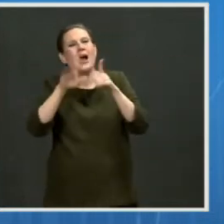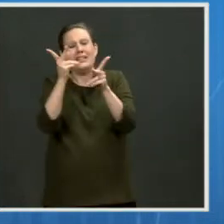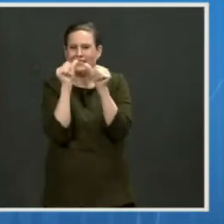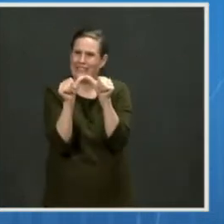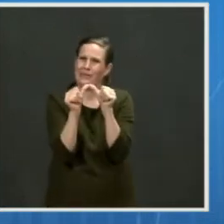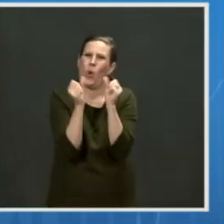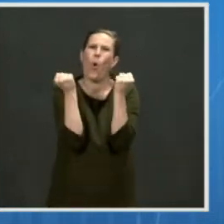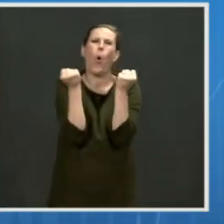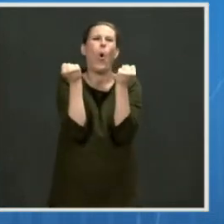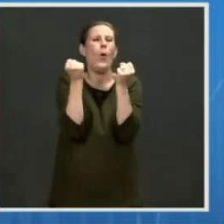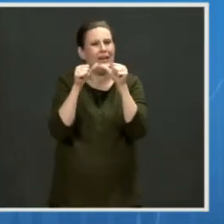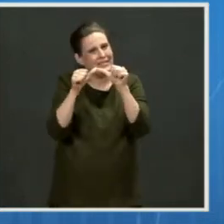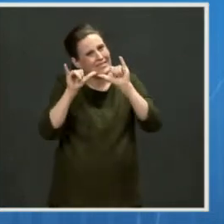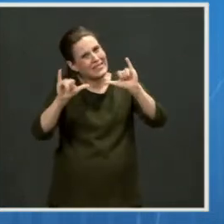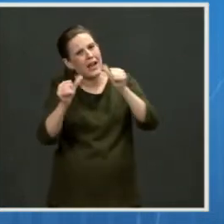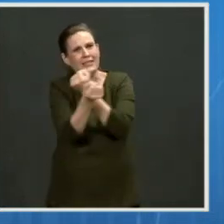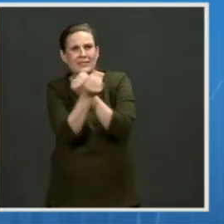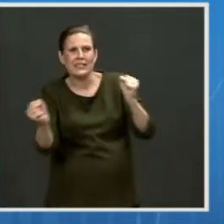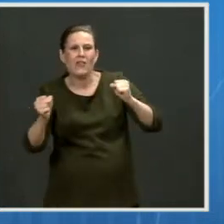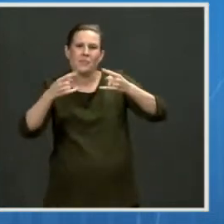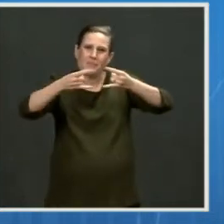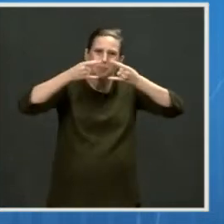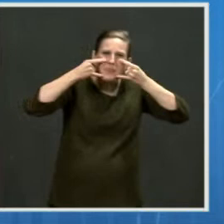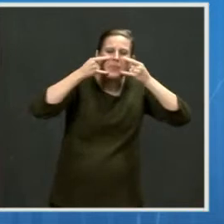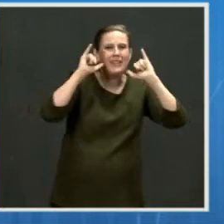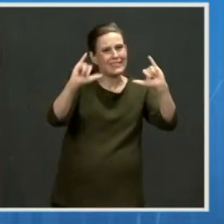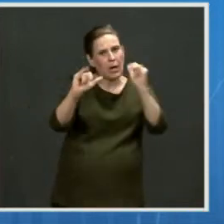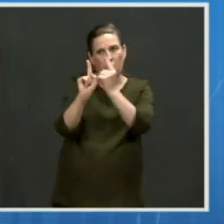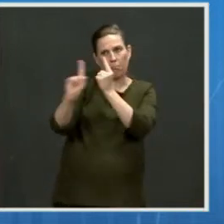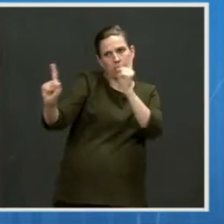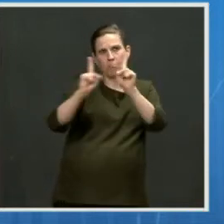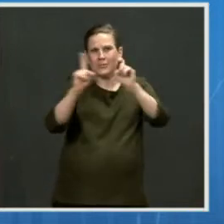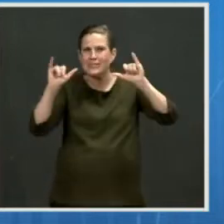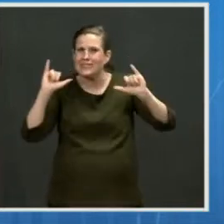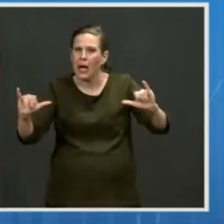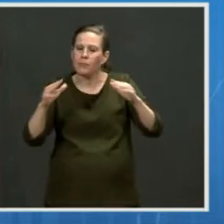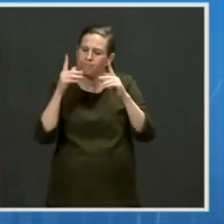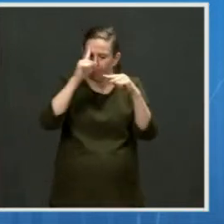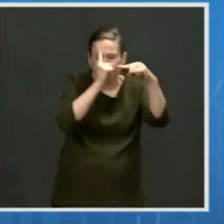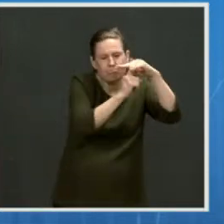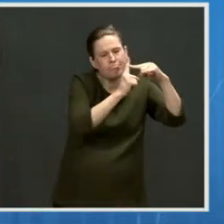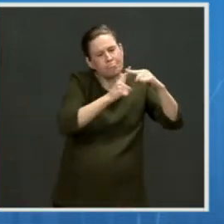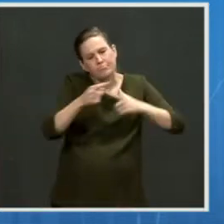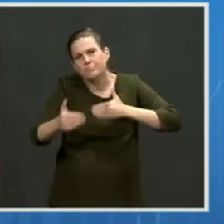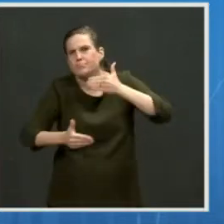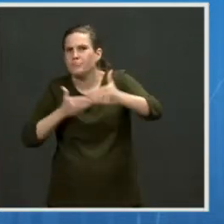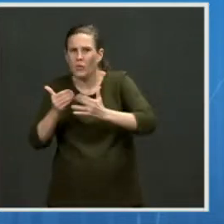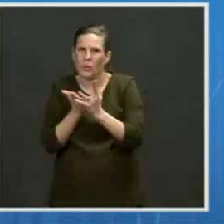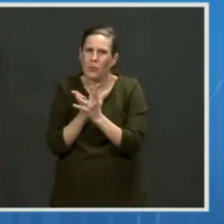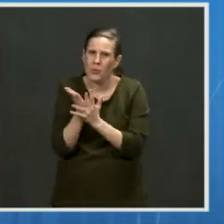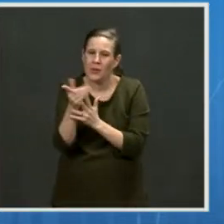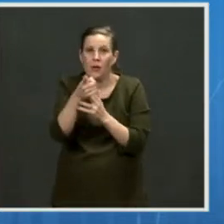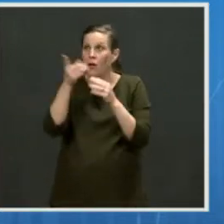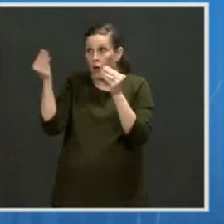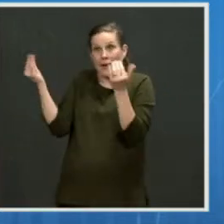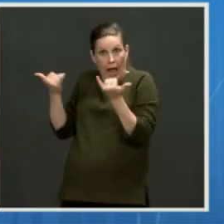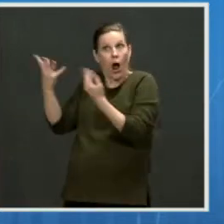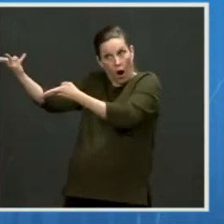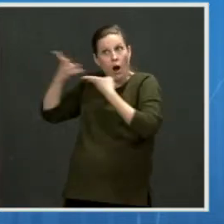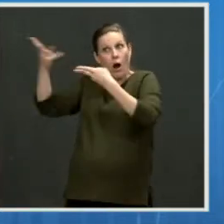like wearing a mask and social distancing as we continue to get more and more Americans vaccinated every single